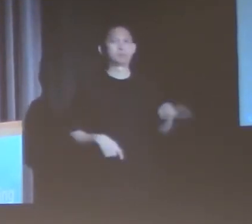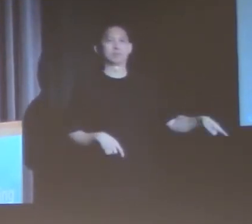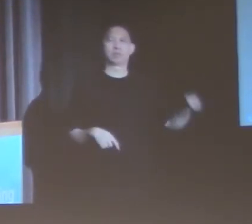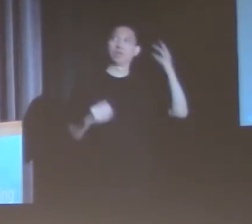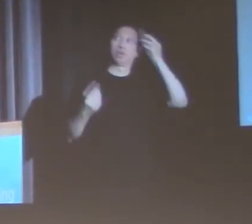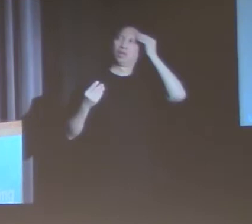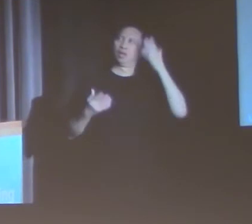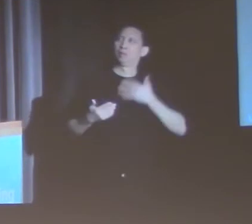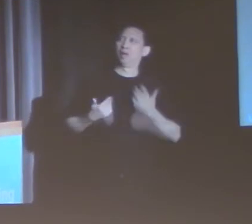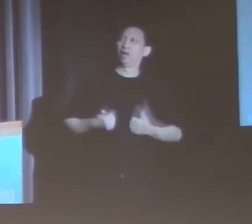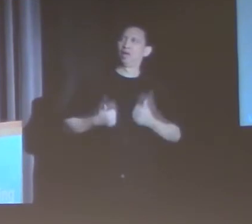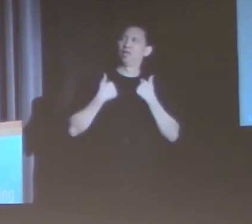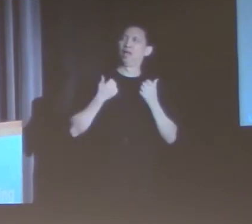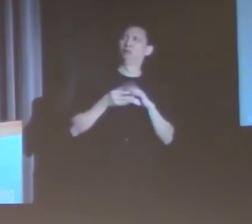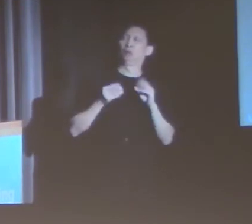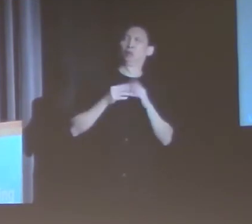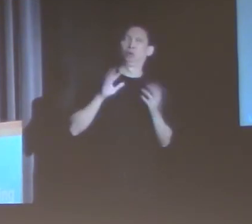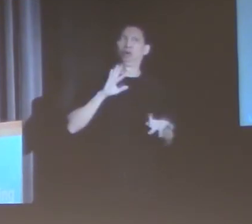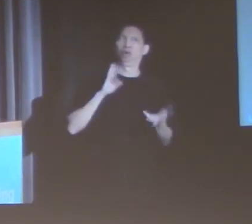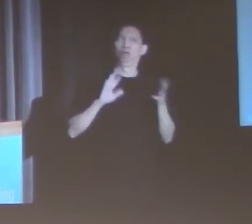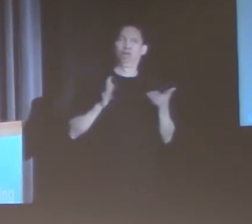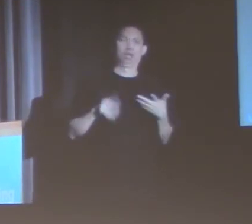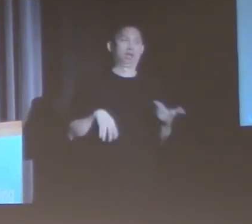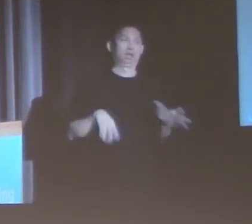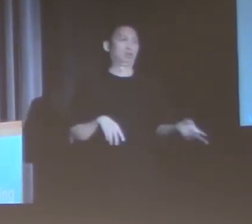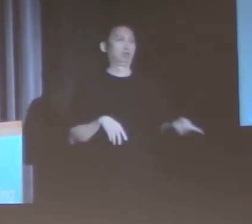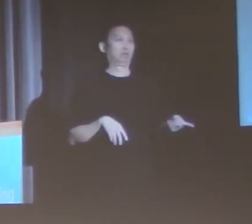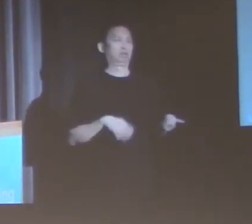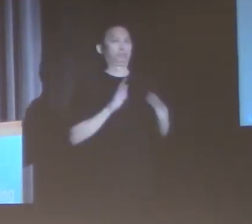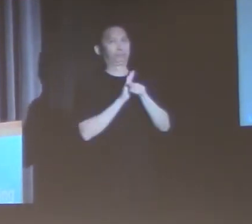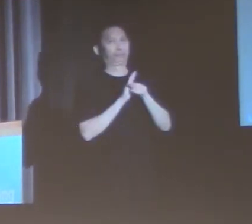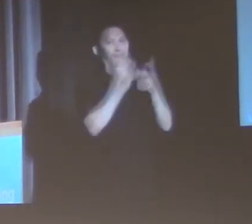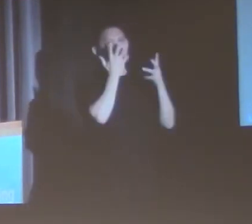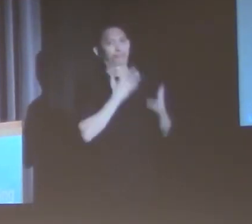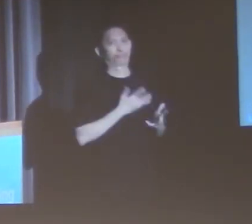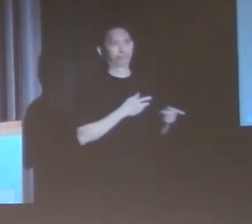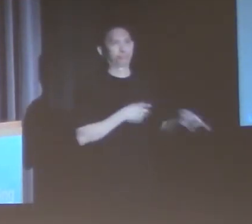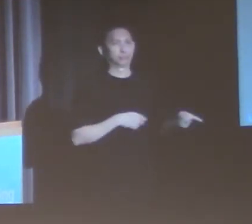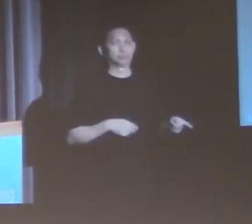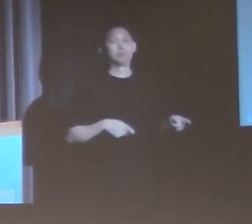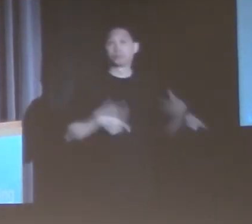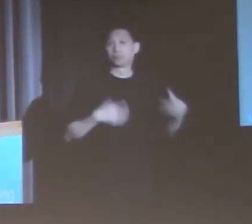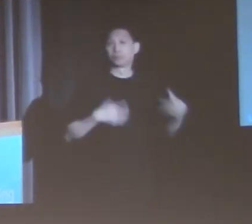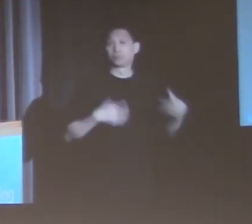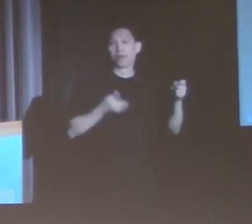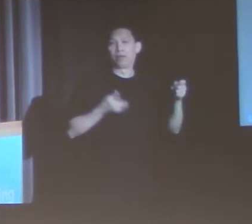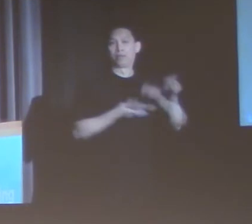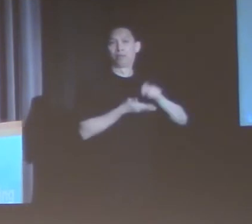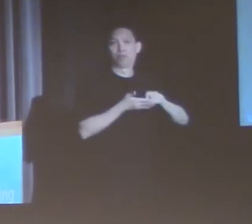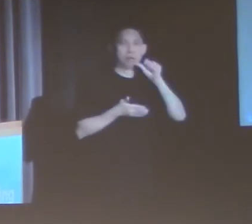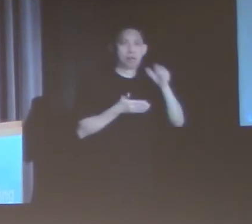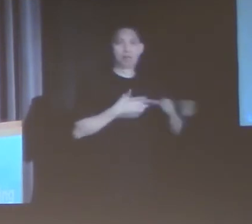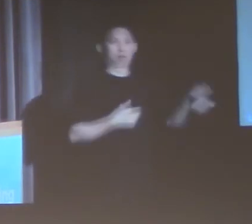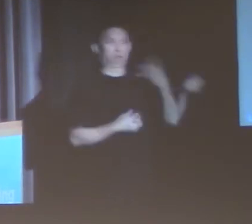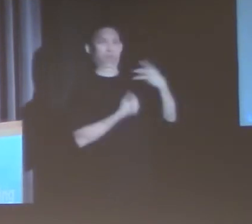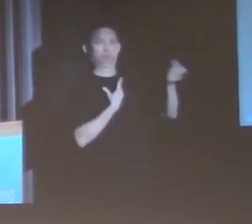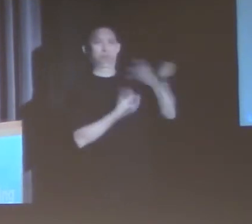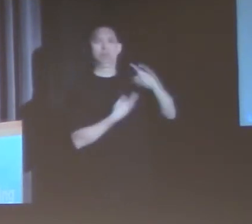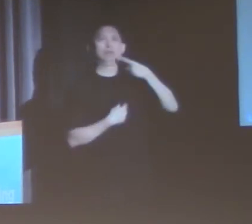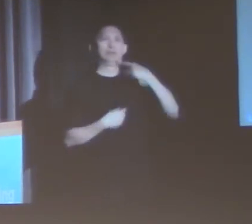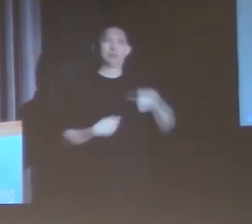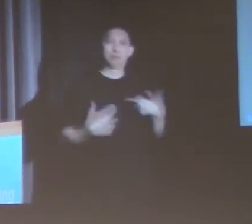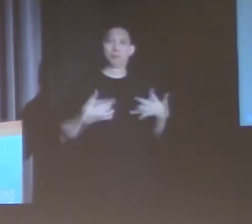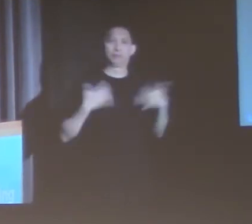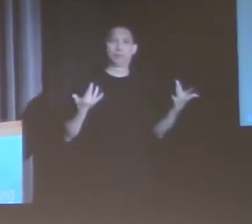world? And there's something really, really brave about that, of resisting that larger